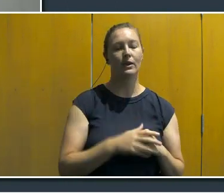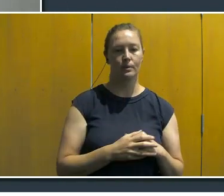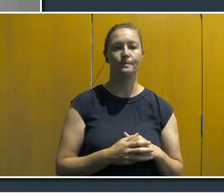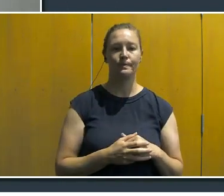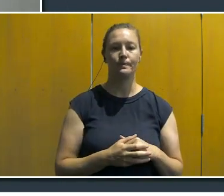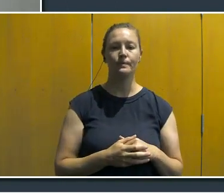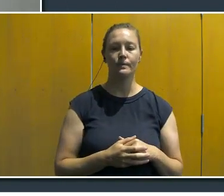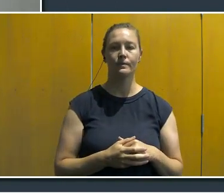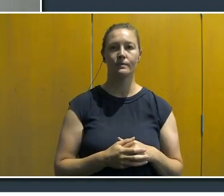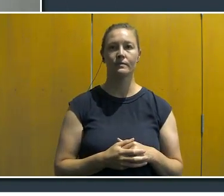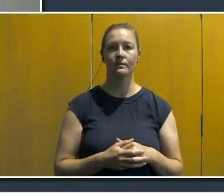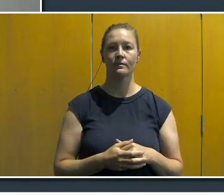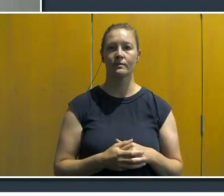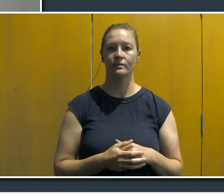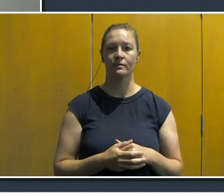answers it.